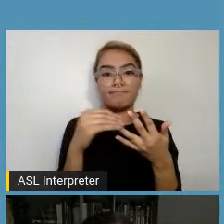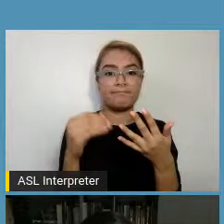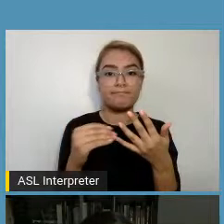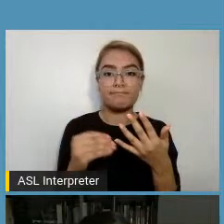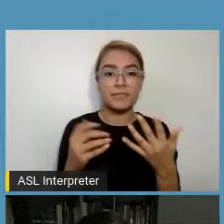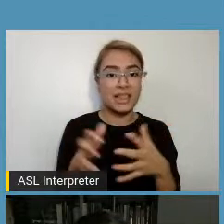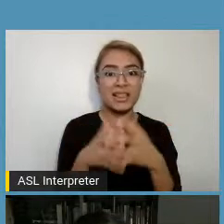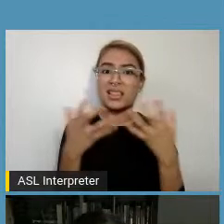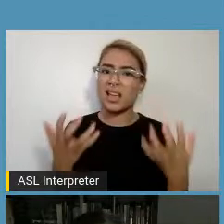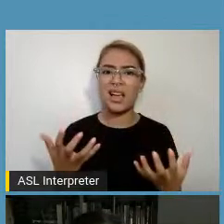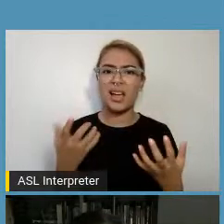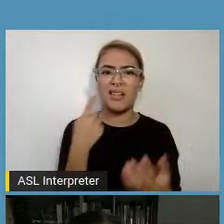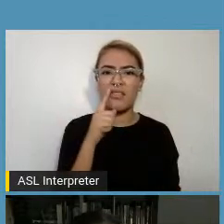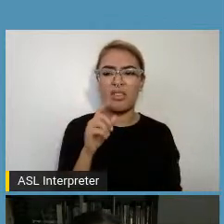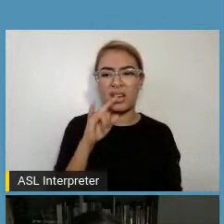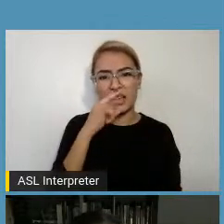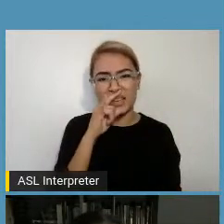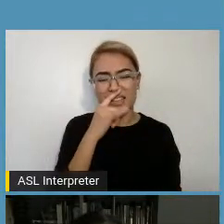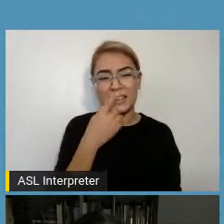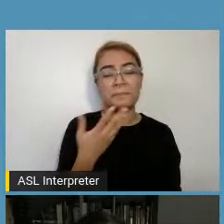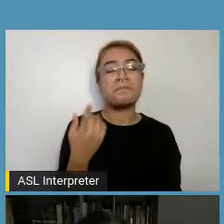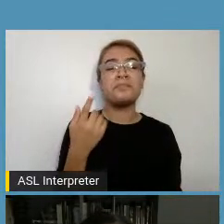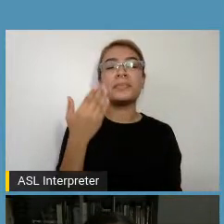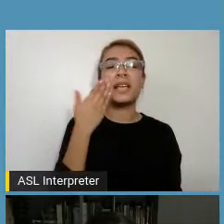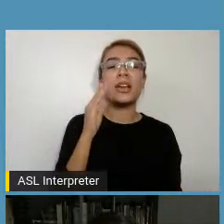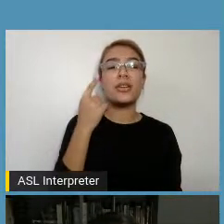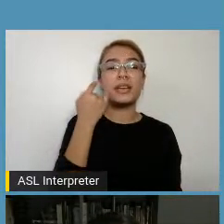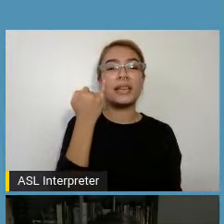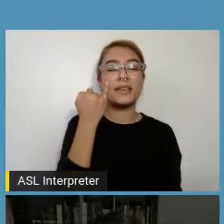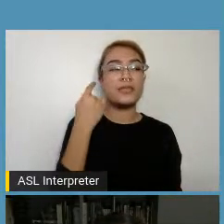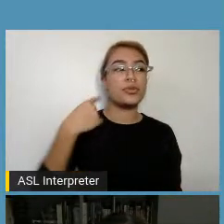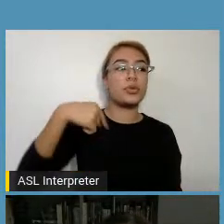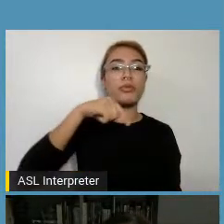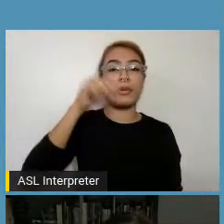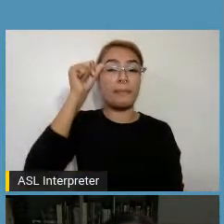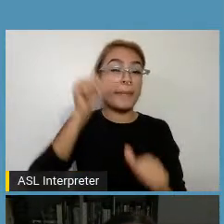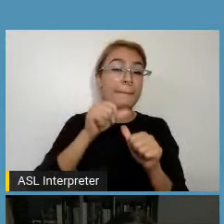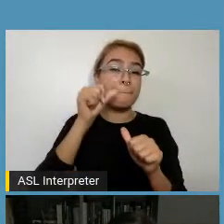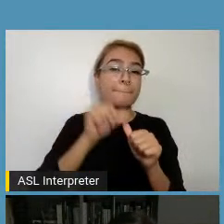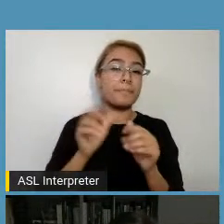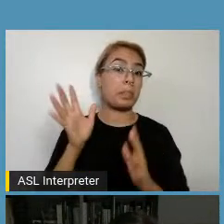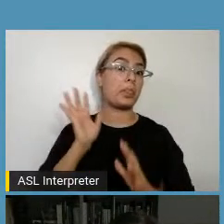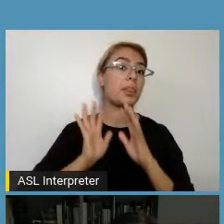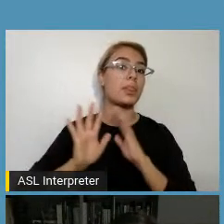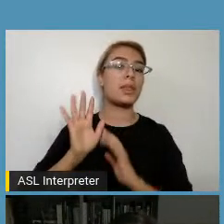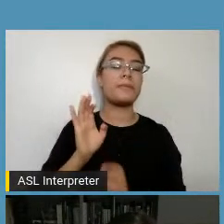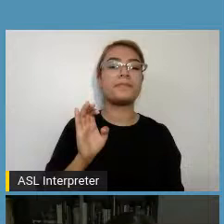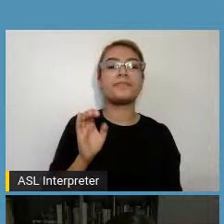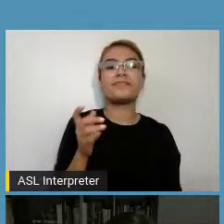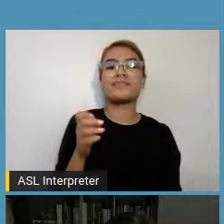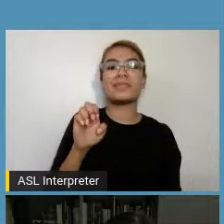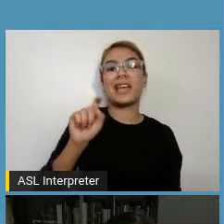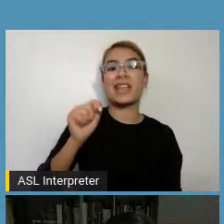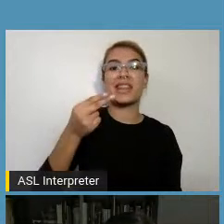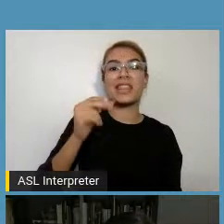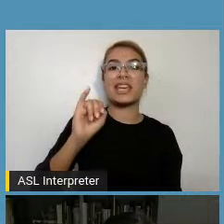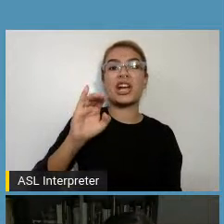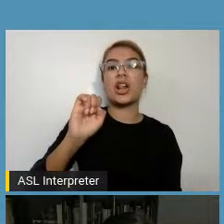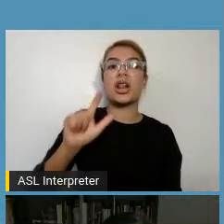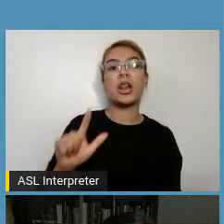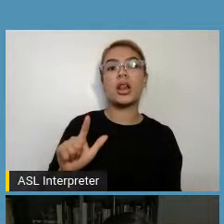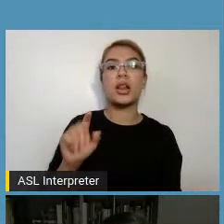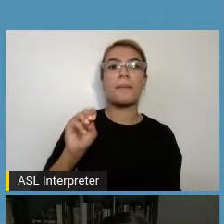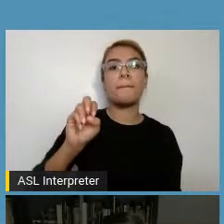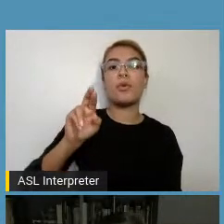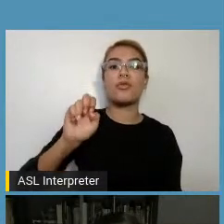thing too is, I don't know how many of you remember how interested you were in ethical, moral issues when you were in